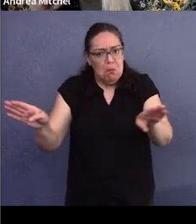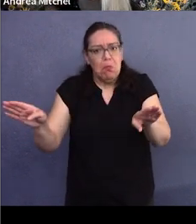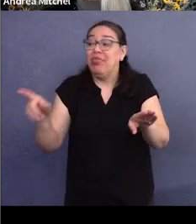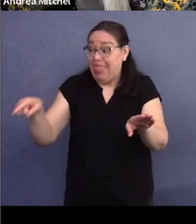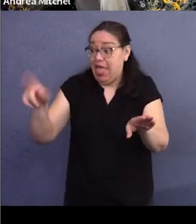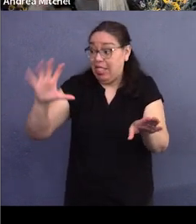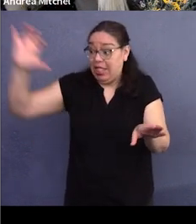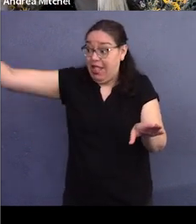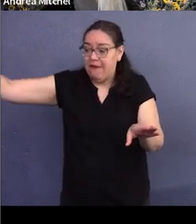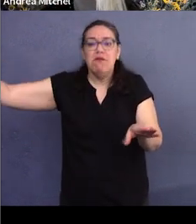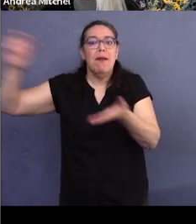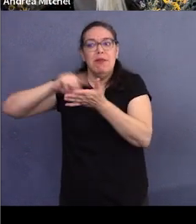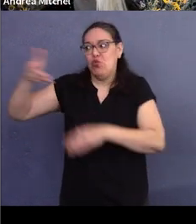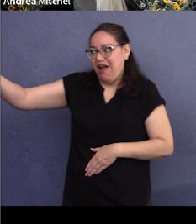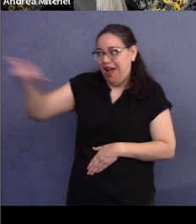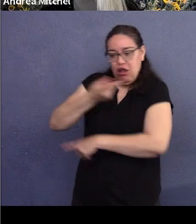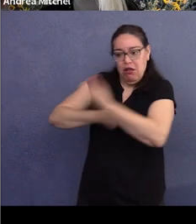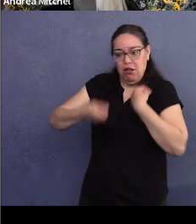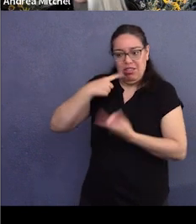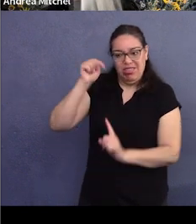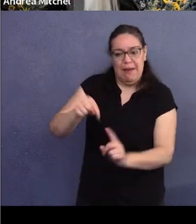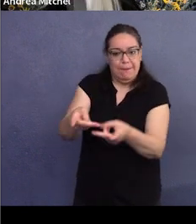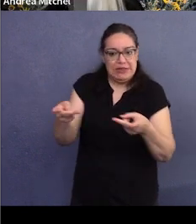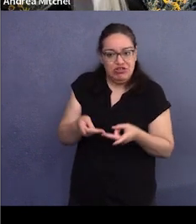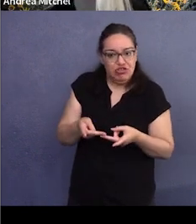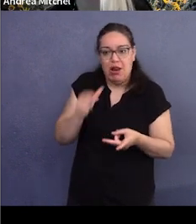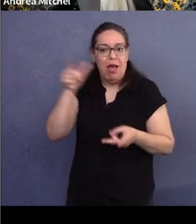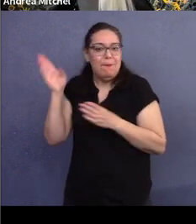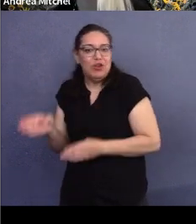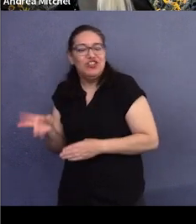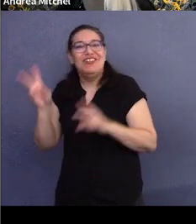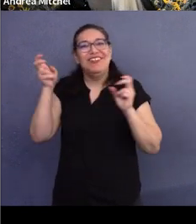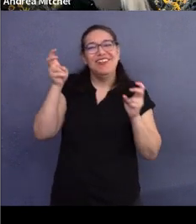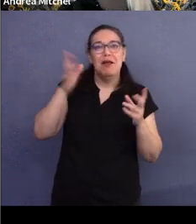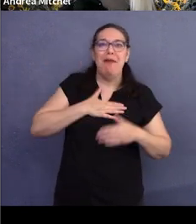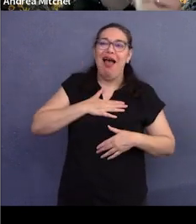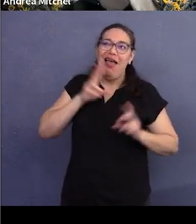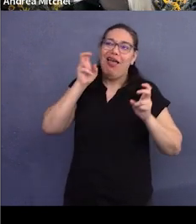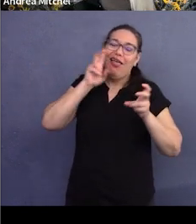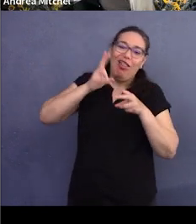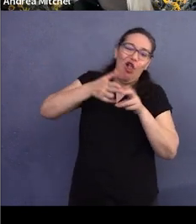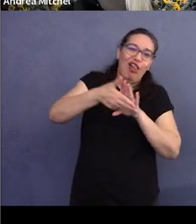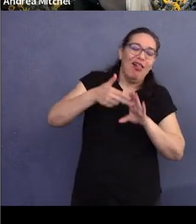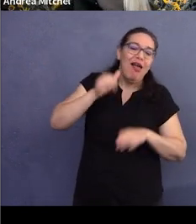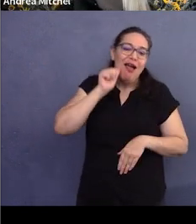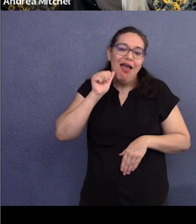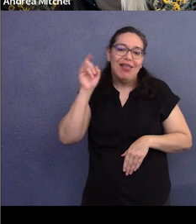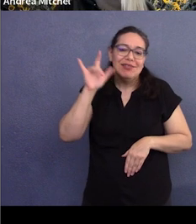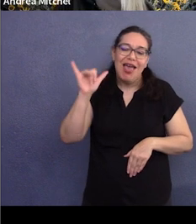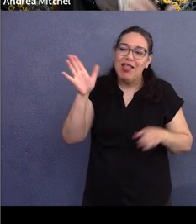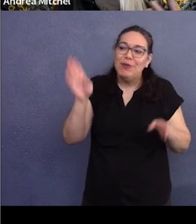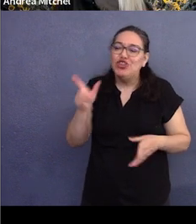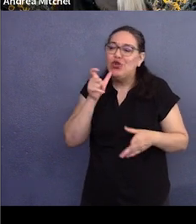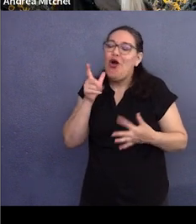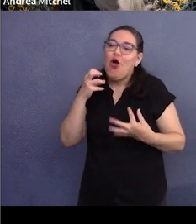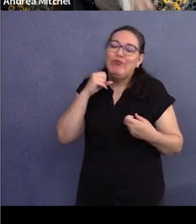that position, not the person. So I always call it like the Aunt Sally hire. So you have someone who's been around with you for a long time